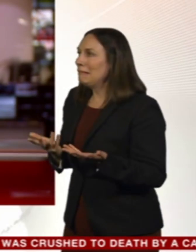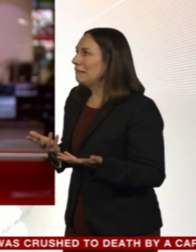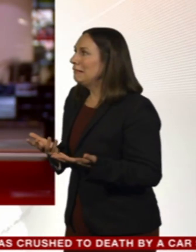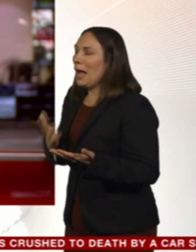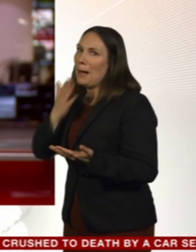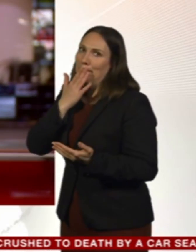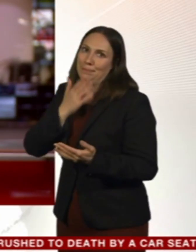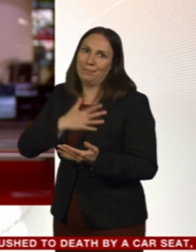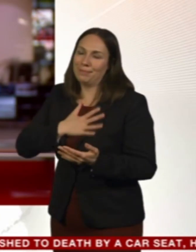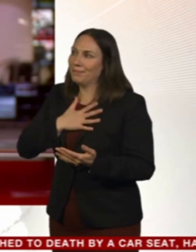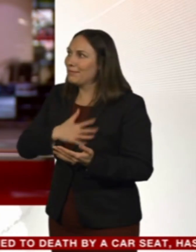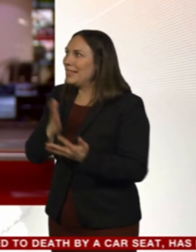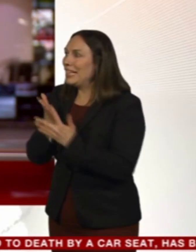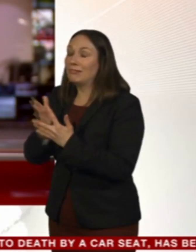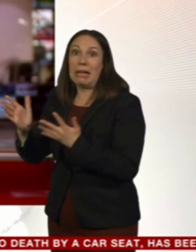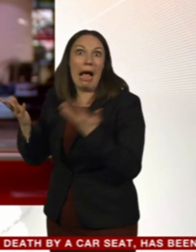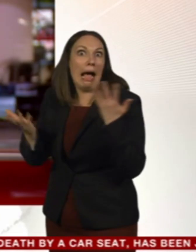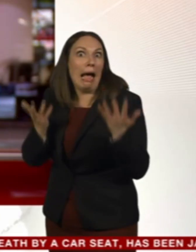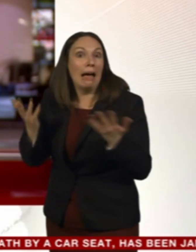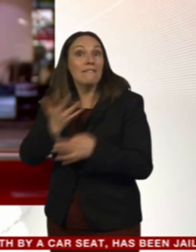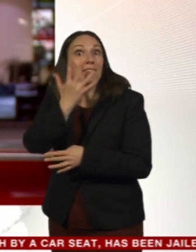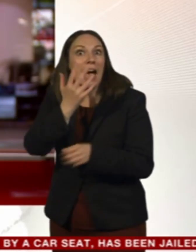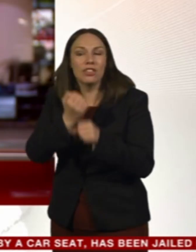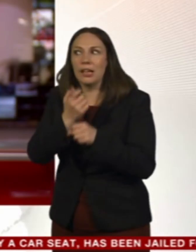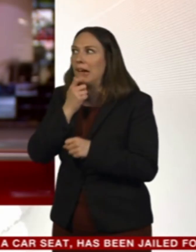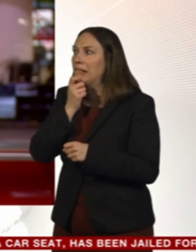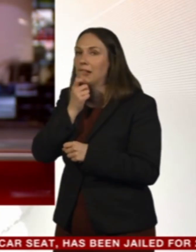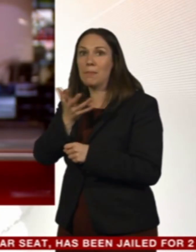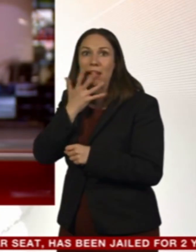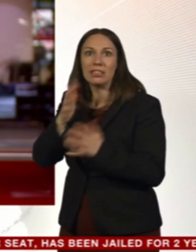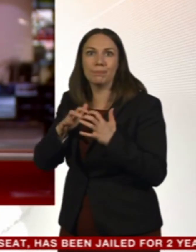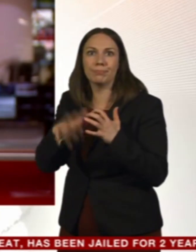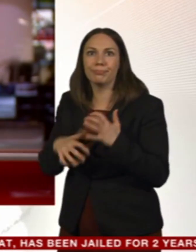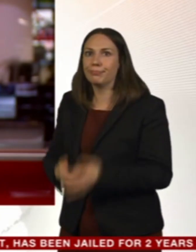going to have to interrupt you there because bizarrely the 5G line isn't working